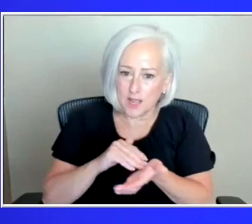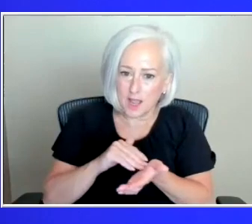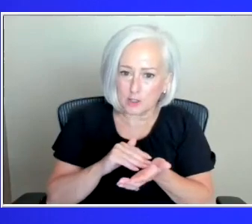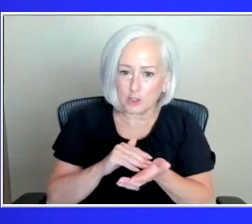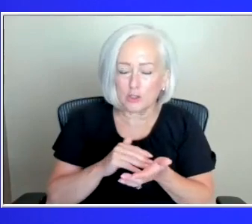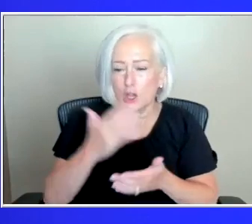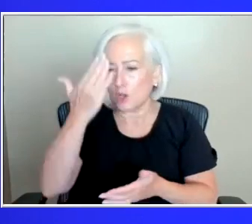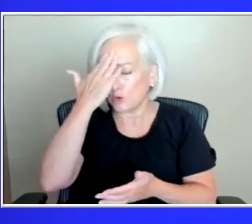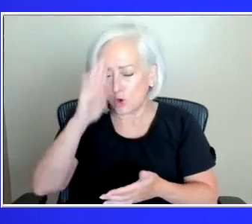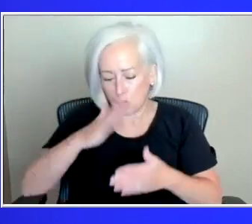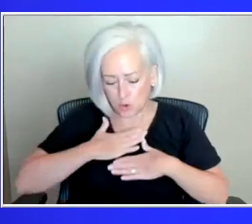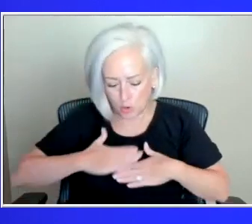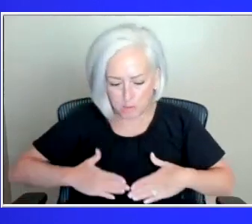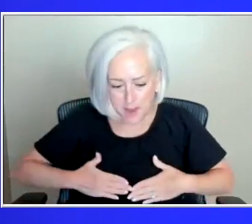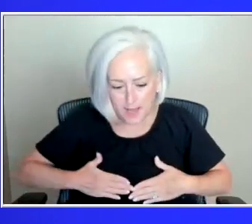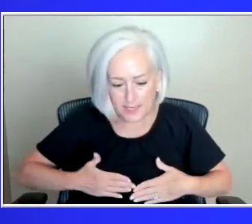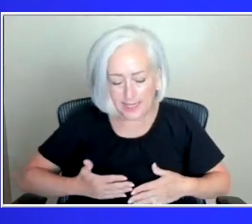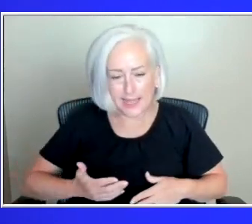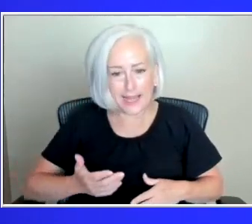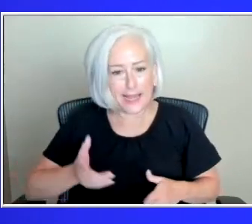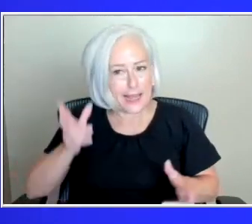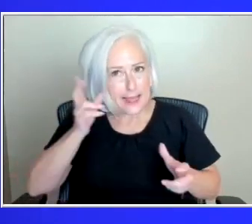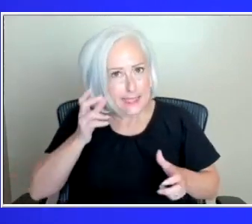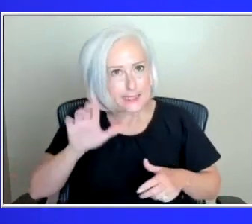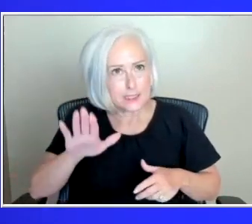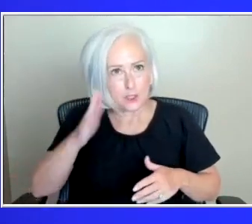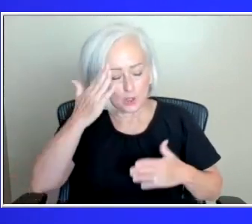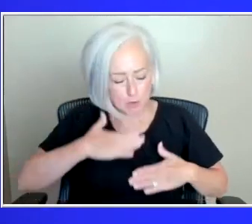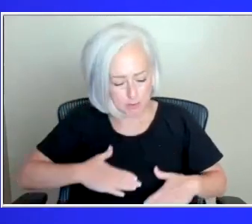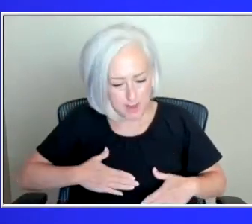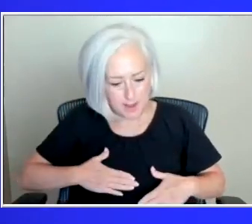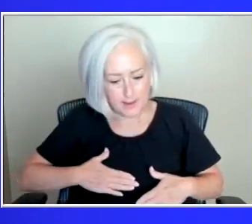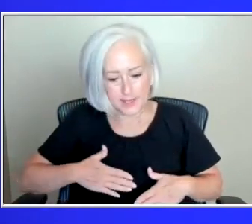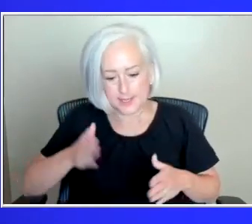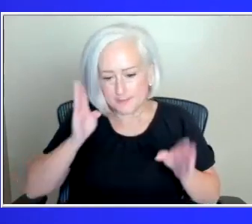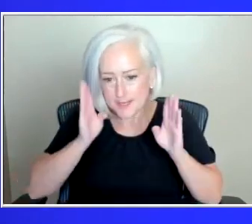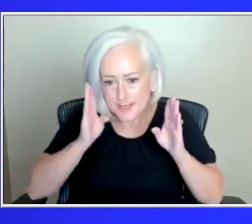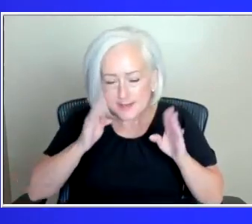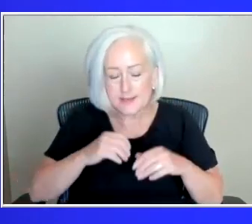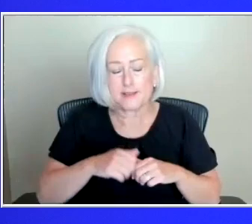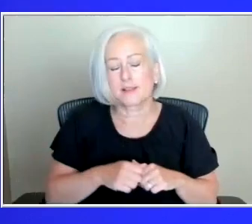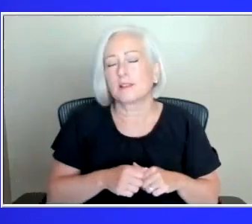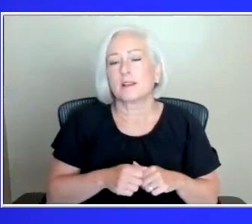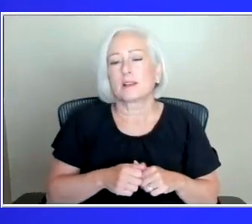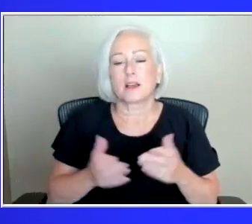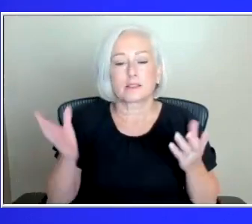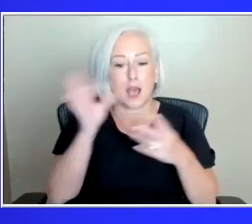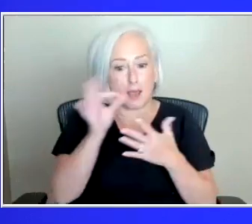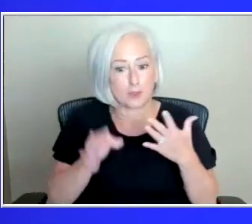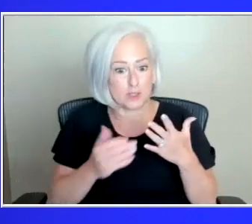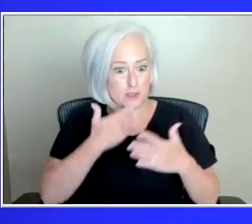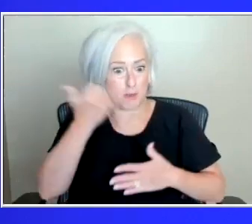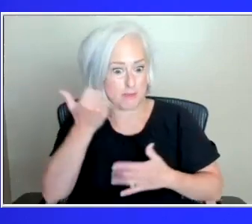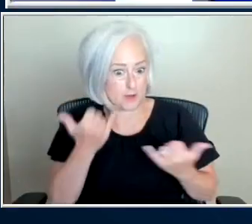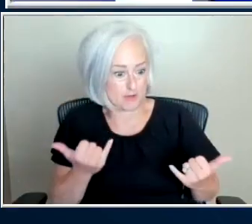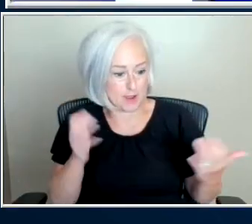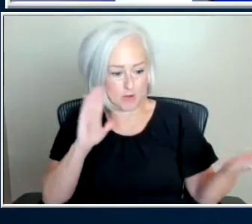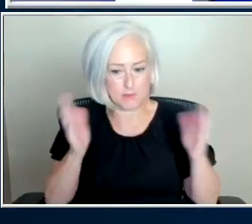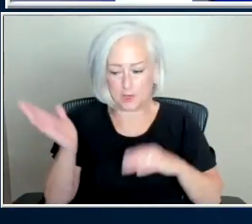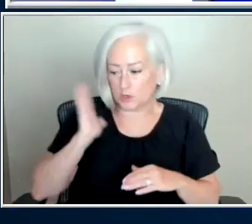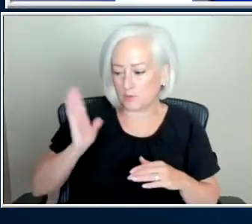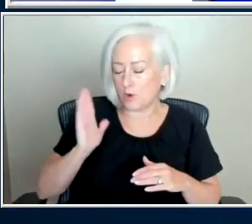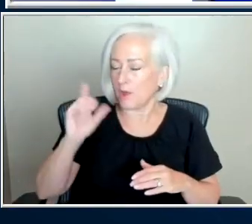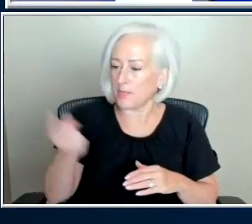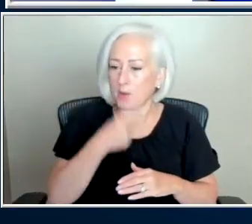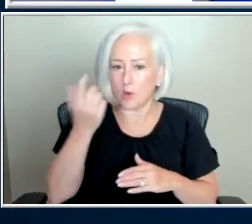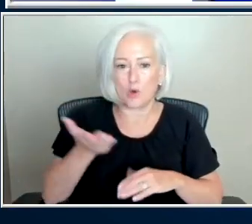body, because, the options that we have now are so much better than we've ever had before, and they're going to get better even, going forward. Interesting what you said, the